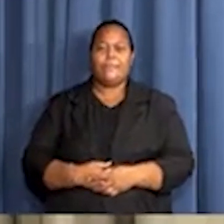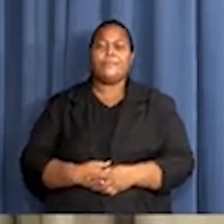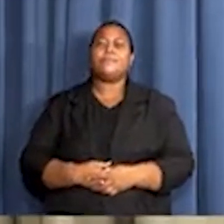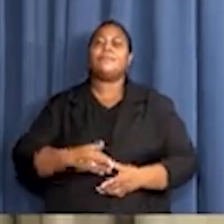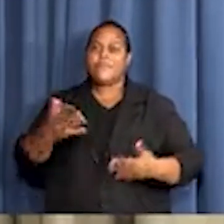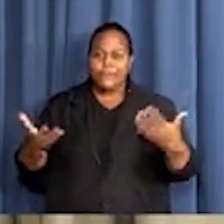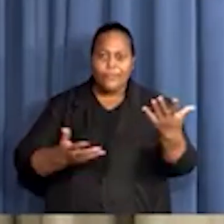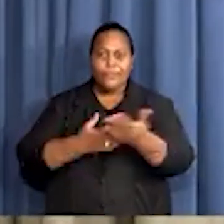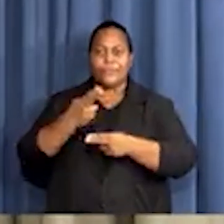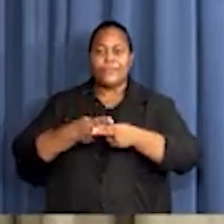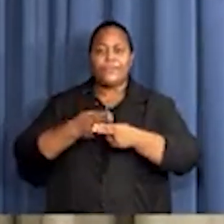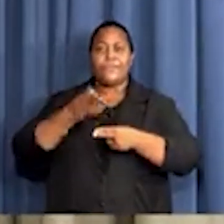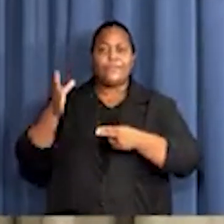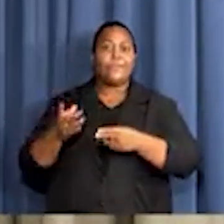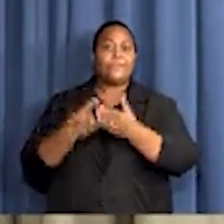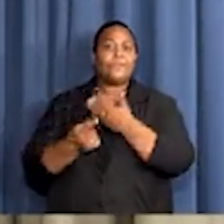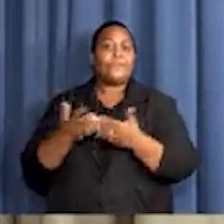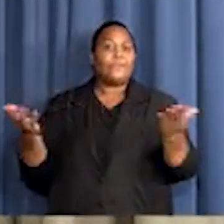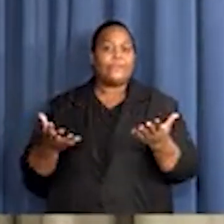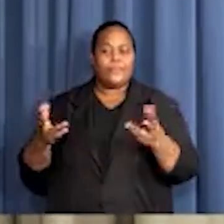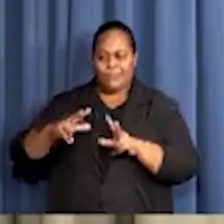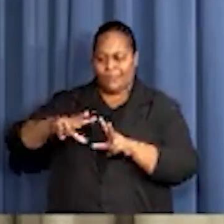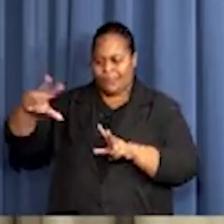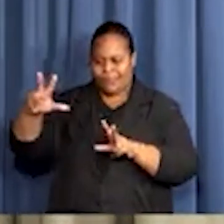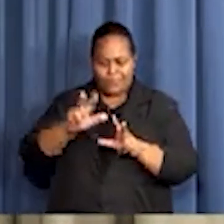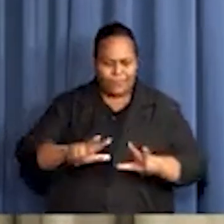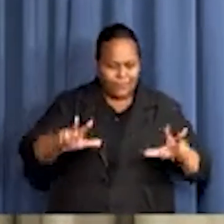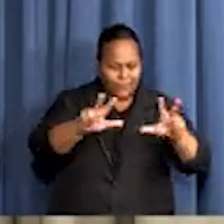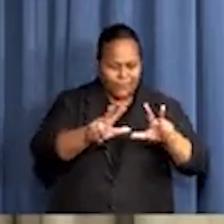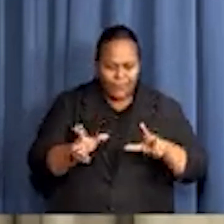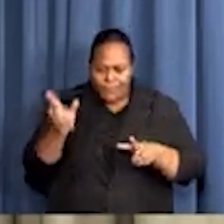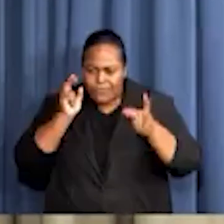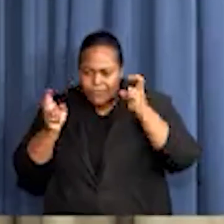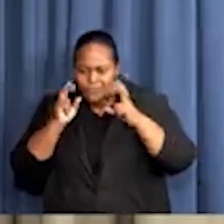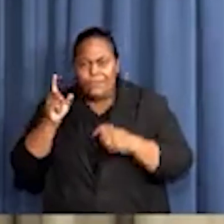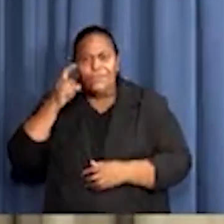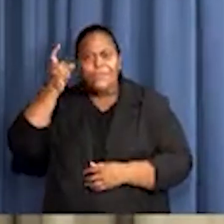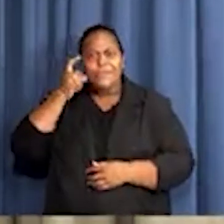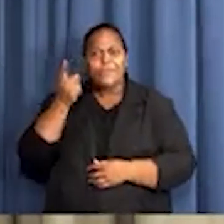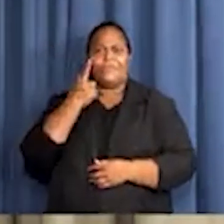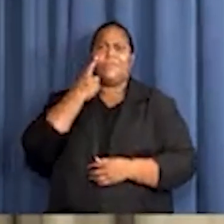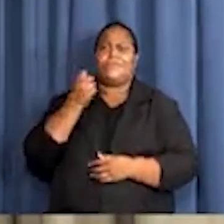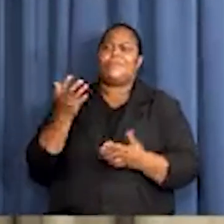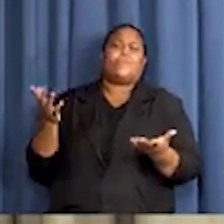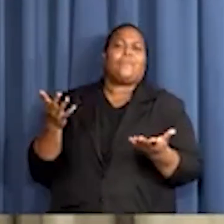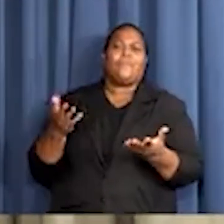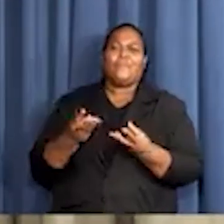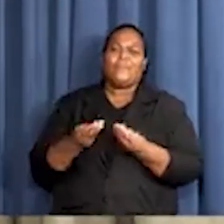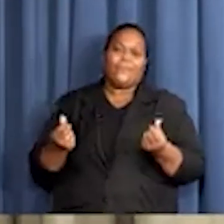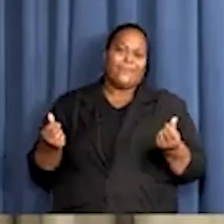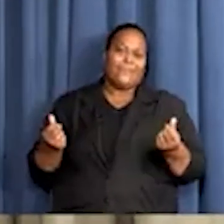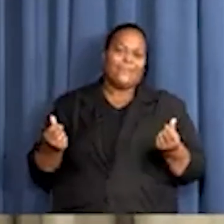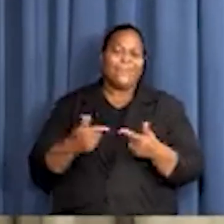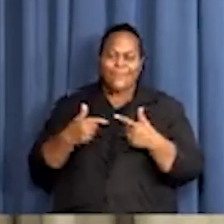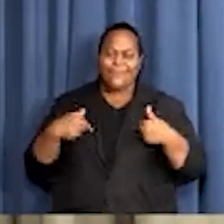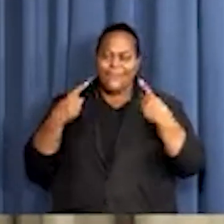Consultations with farmers were held in Vitilevu and Vanuatu to listen to concerns and find out solutions. We have announced